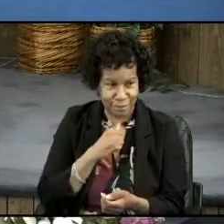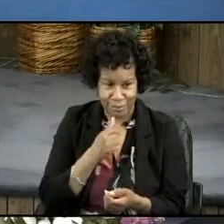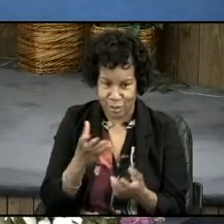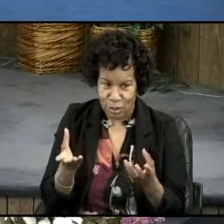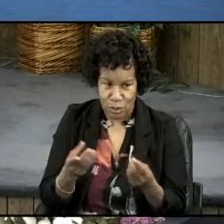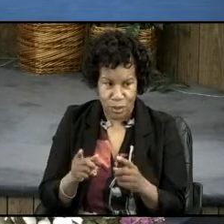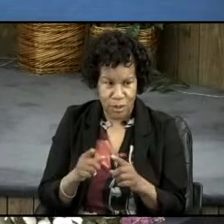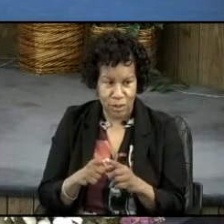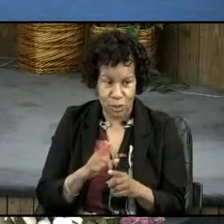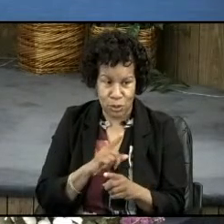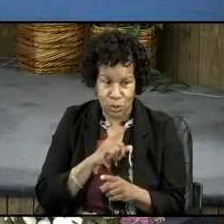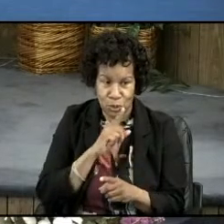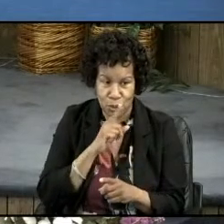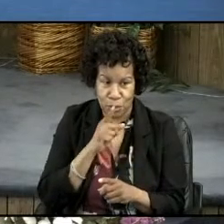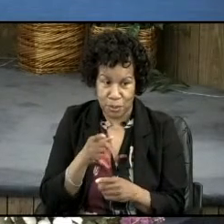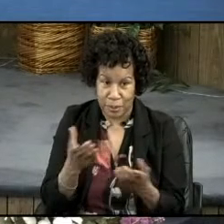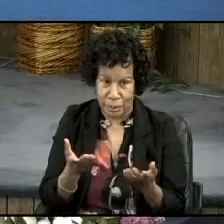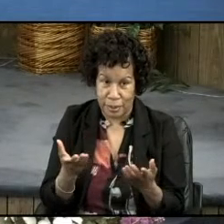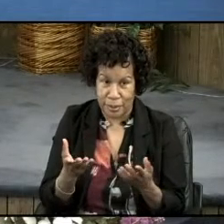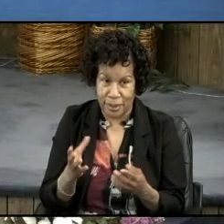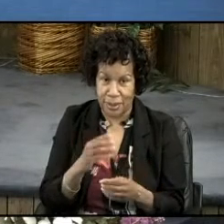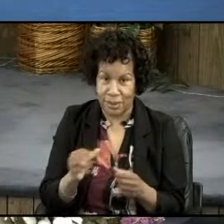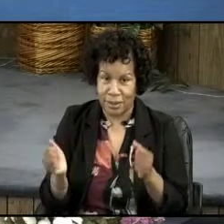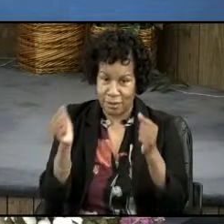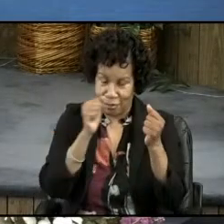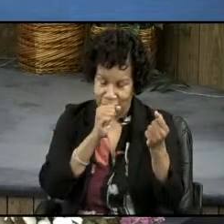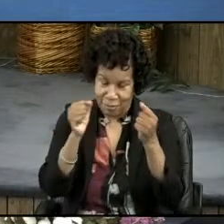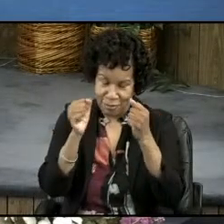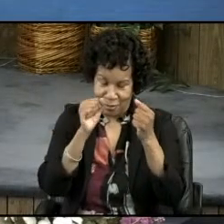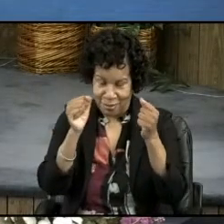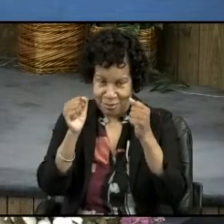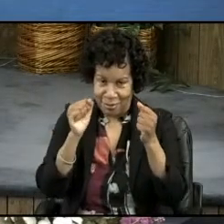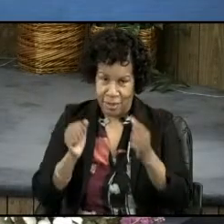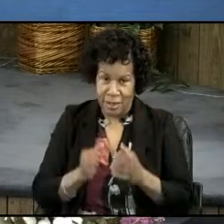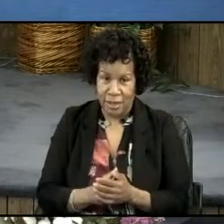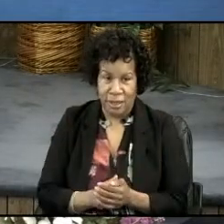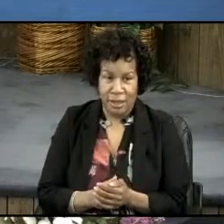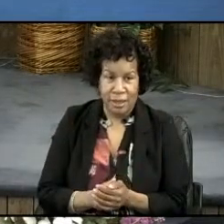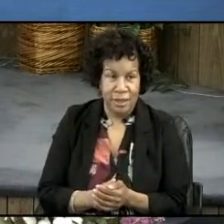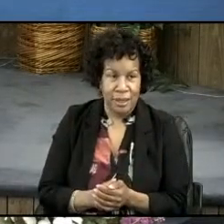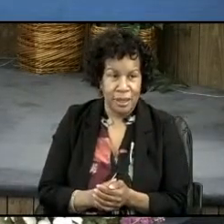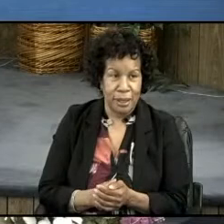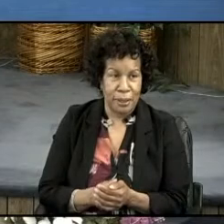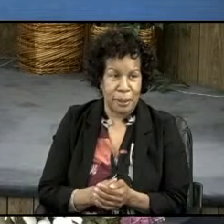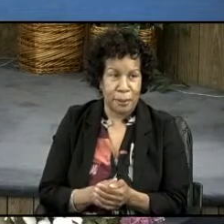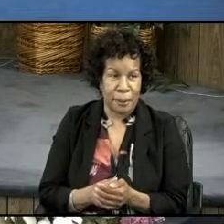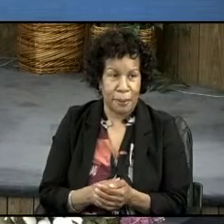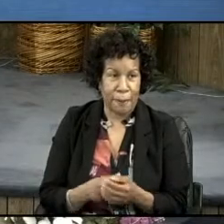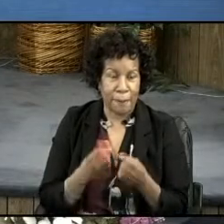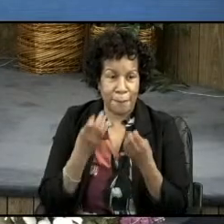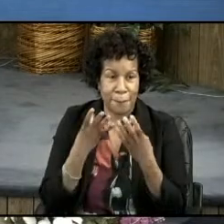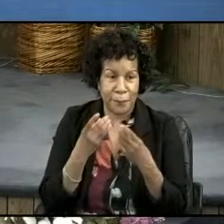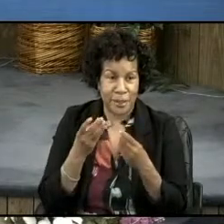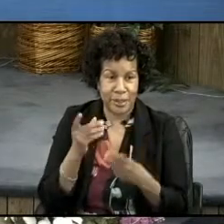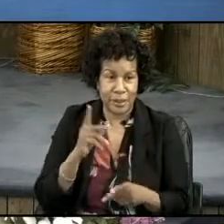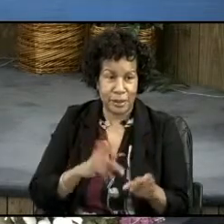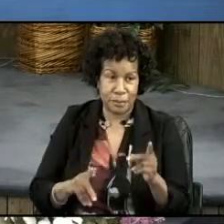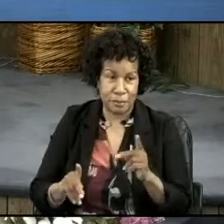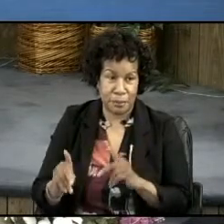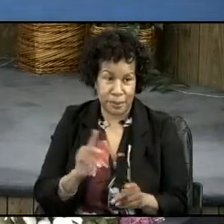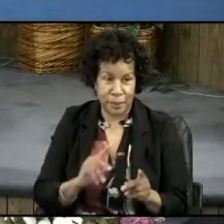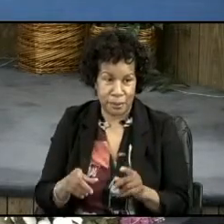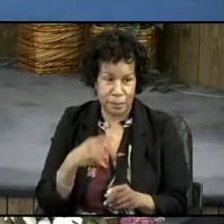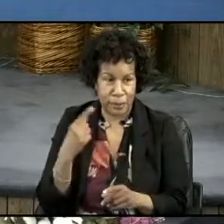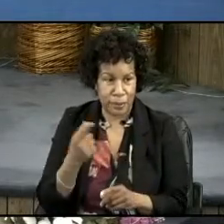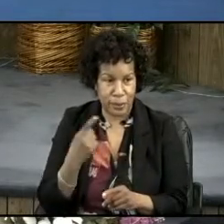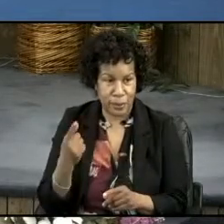wasn't in the army for the same reason? Some people was in the army because their daddy told them. they was going to be in the army. Some folks in the